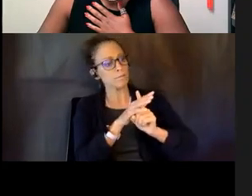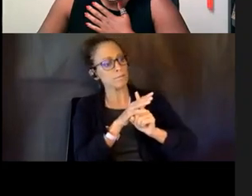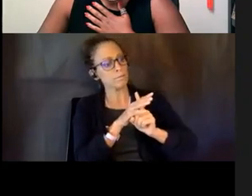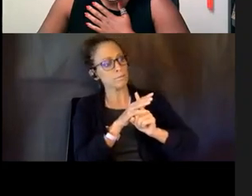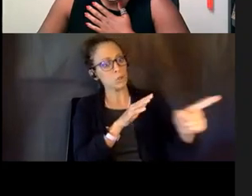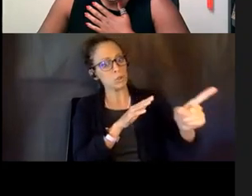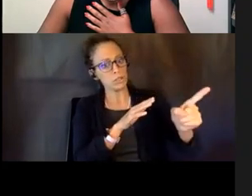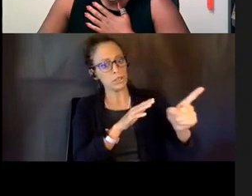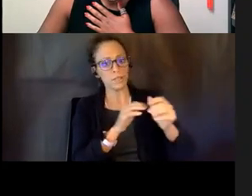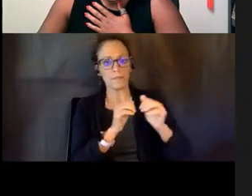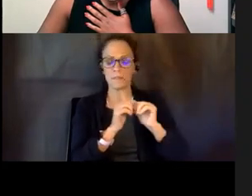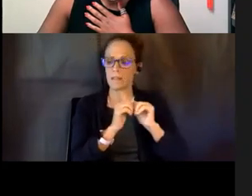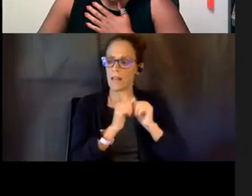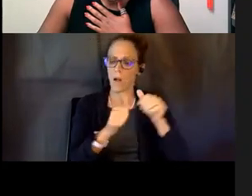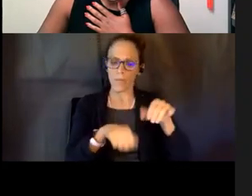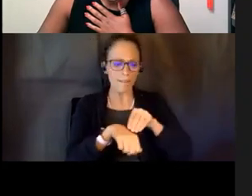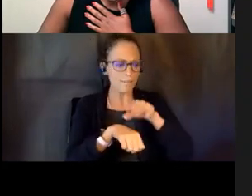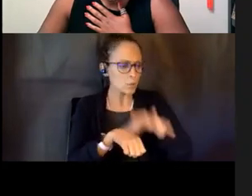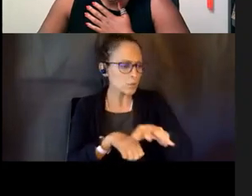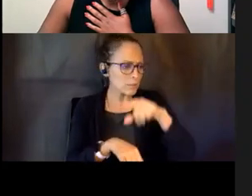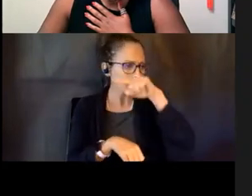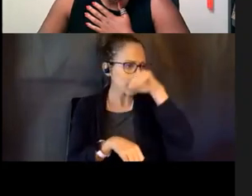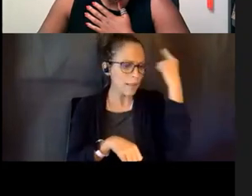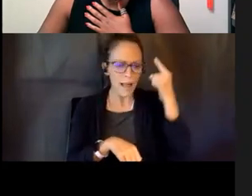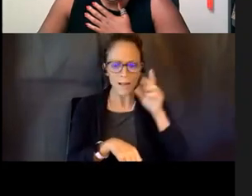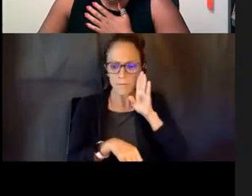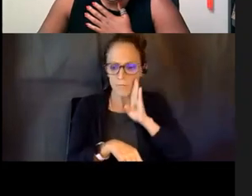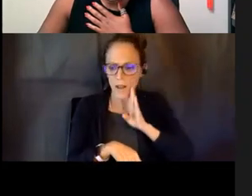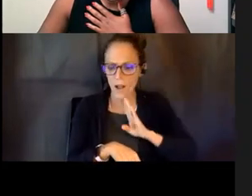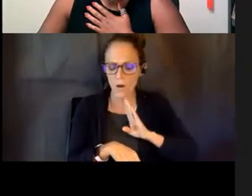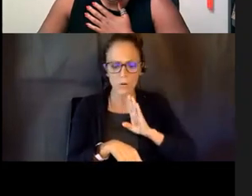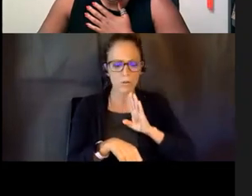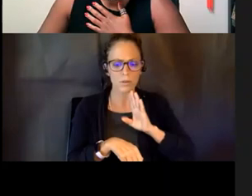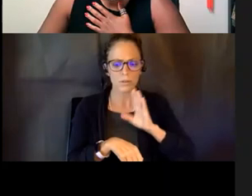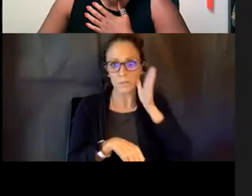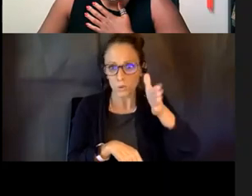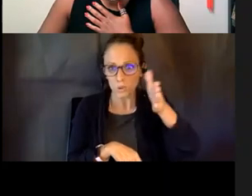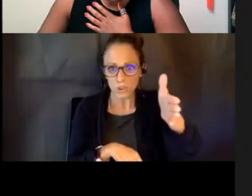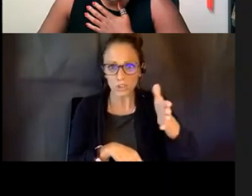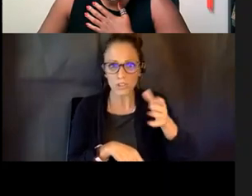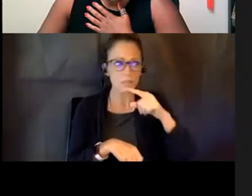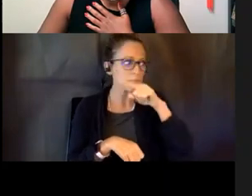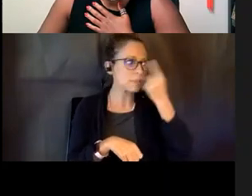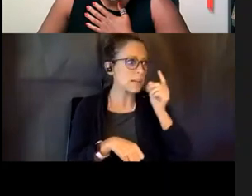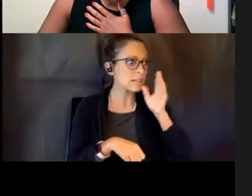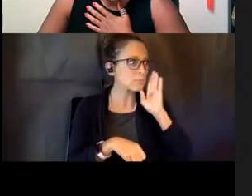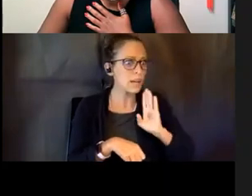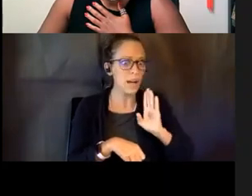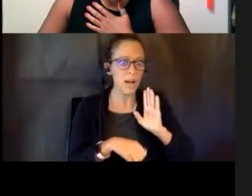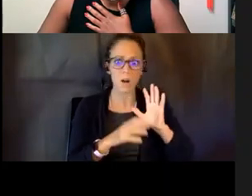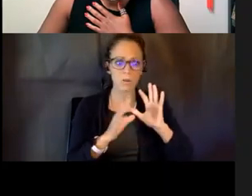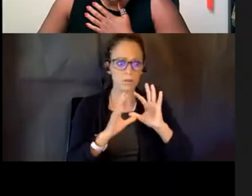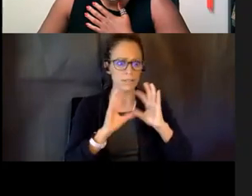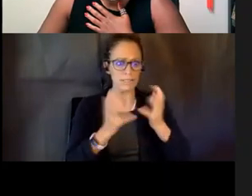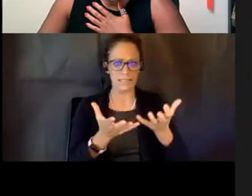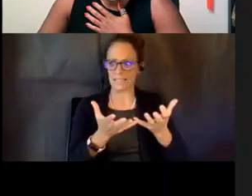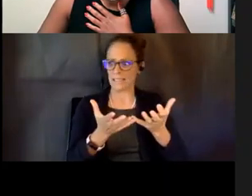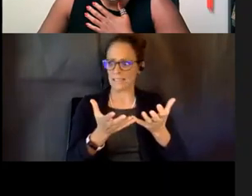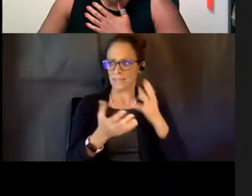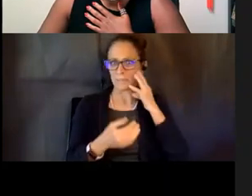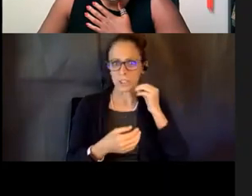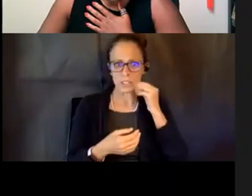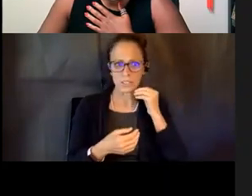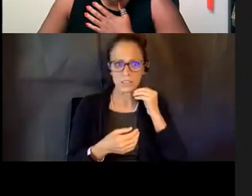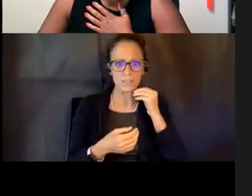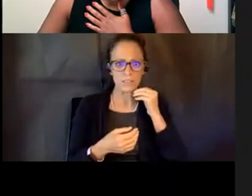Dr. Suzanne. Nobody's asked me that before. So so what comes up for me, and it's always a story comes up for me, I'm thinking about, it's probably been 10